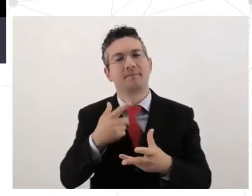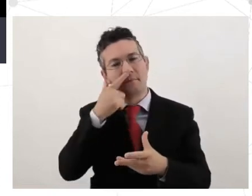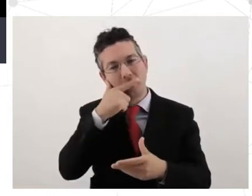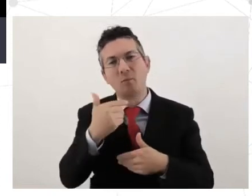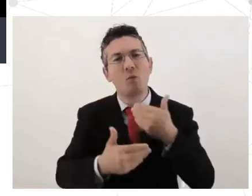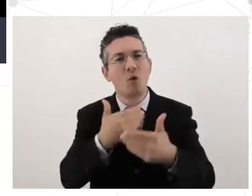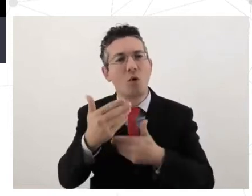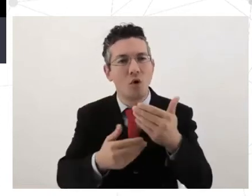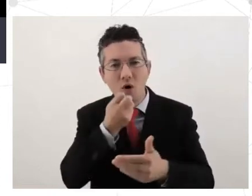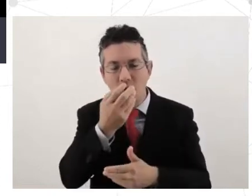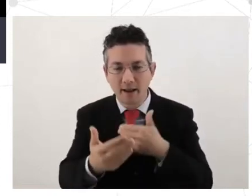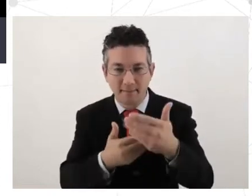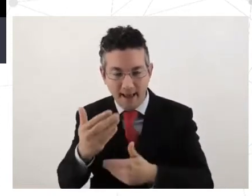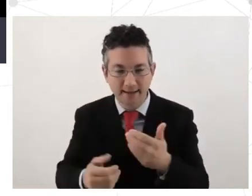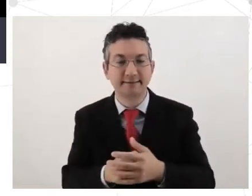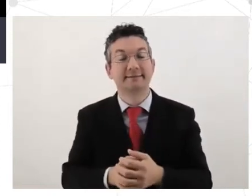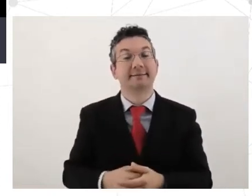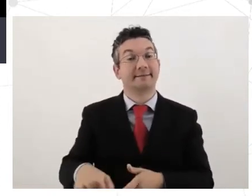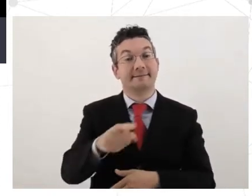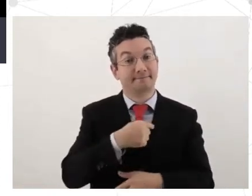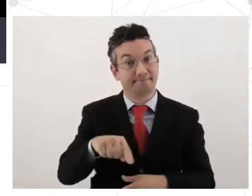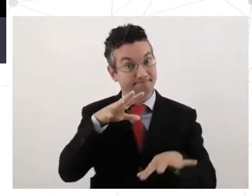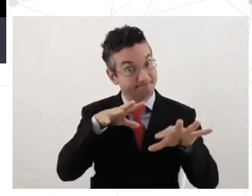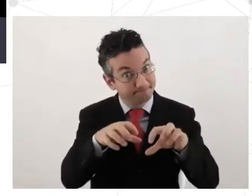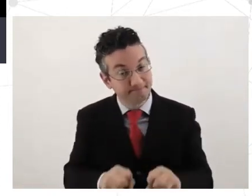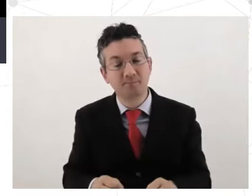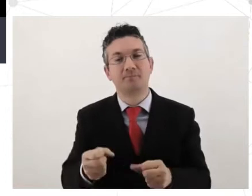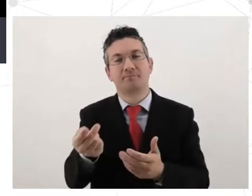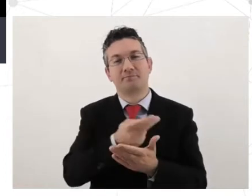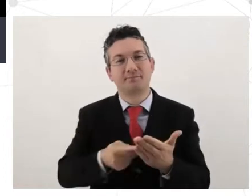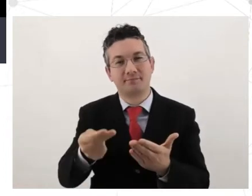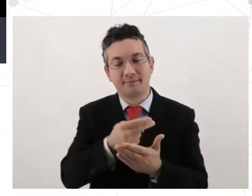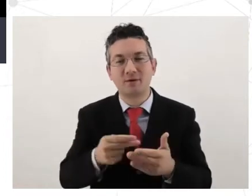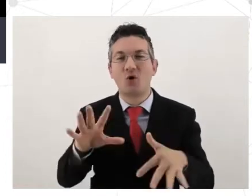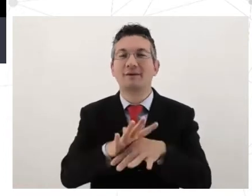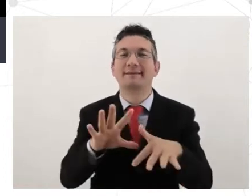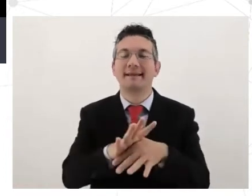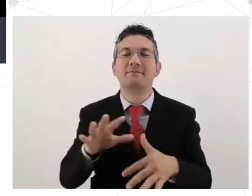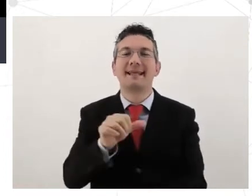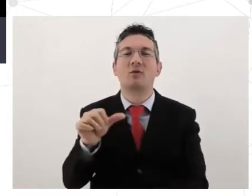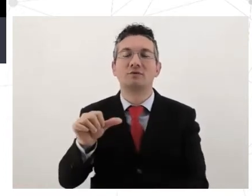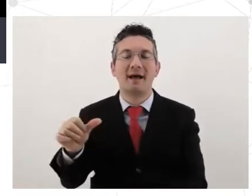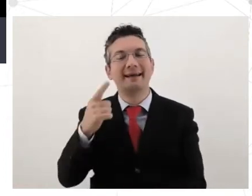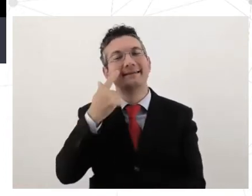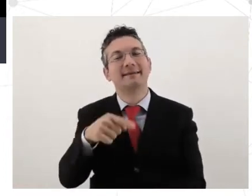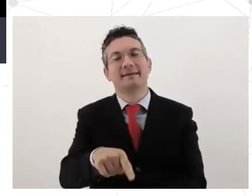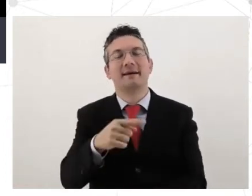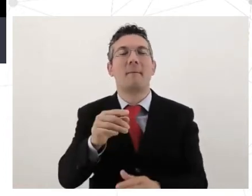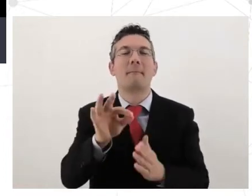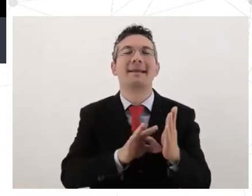with our clients to help formulate best practices. We worked on co-designing key features with the Soundscape